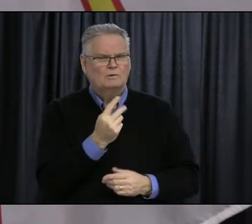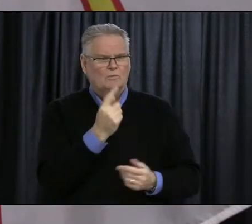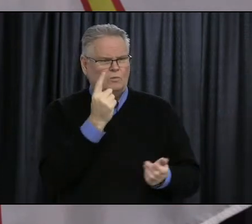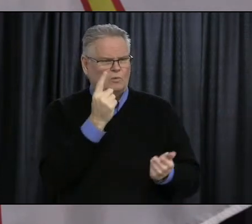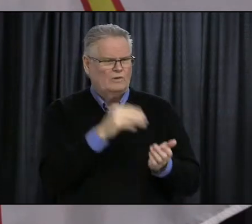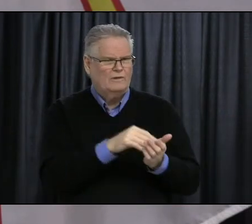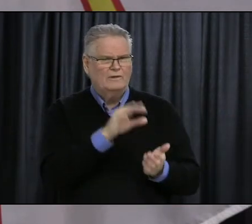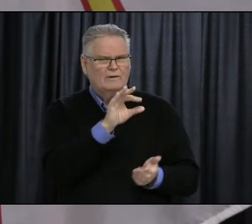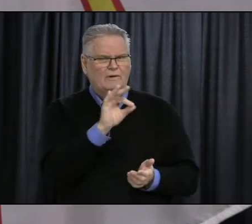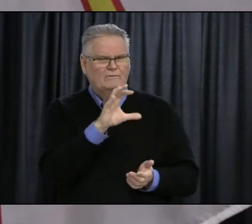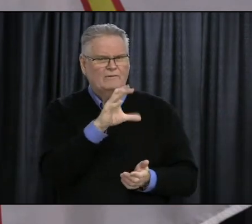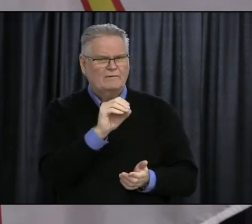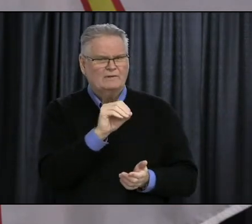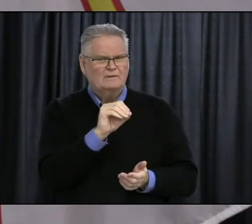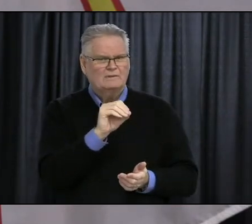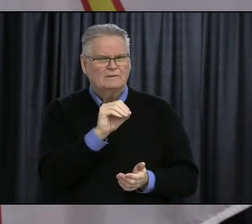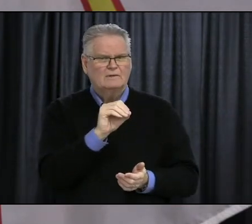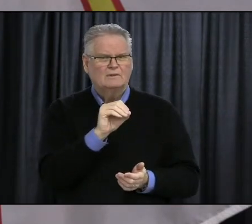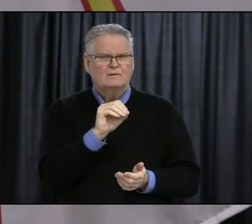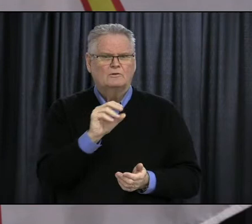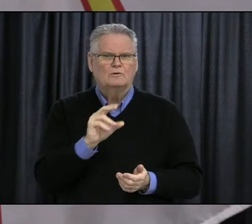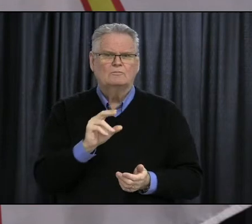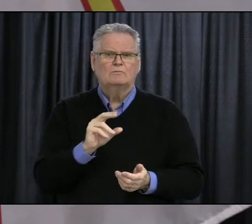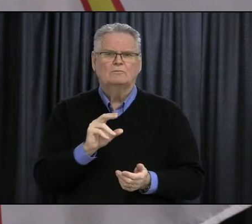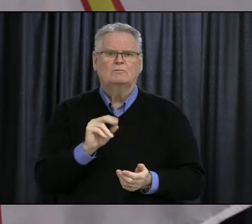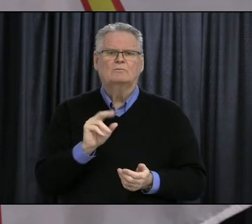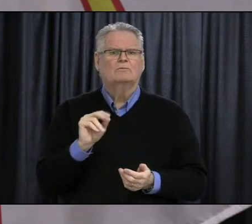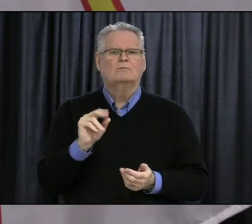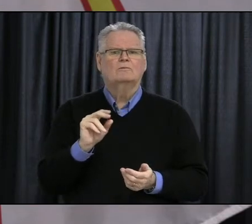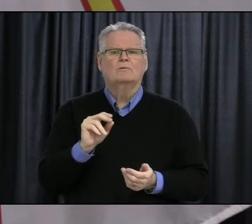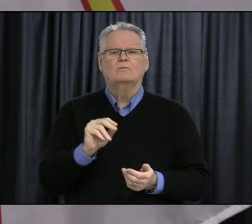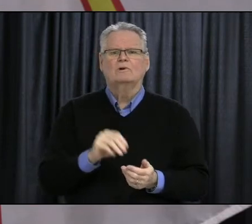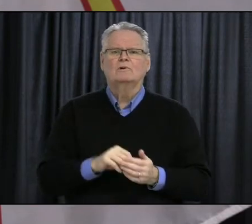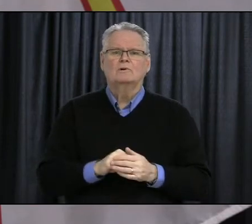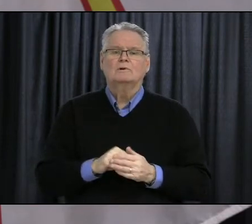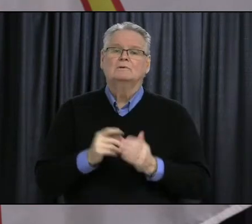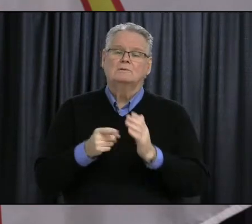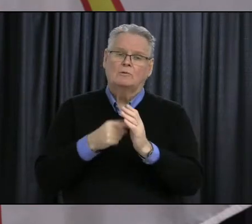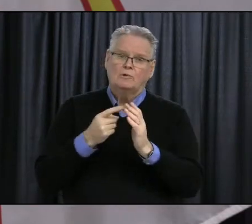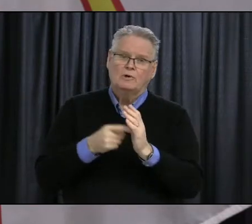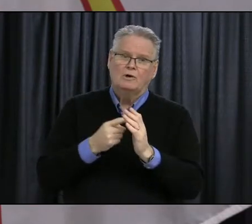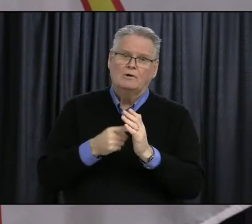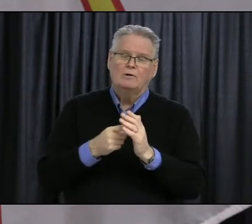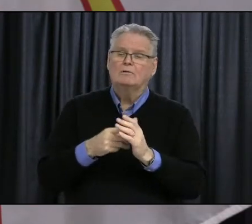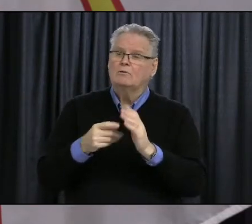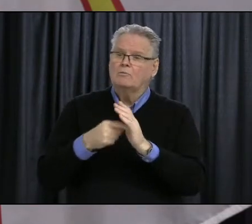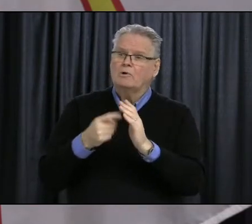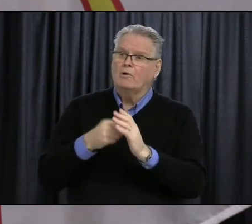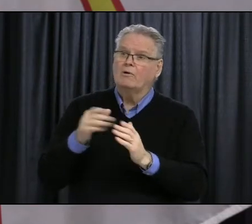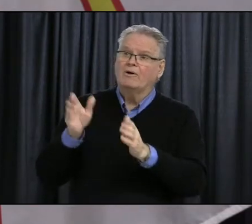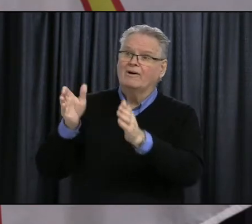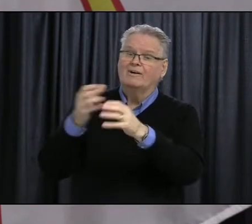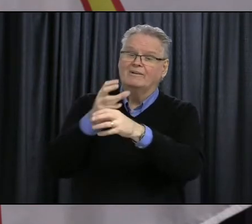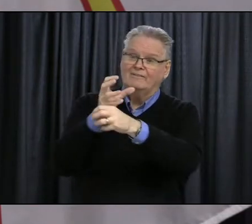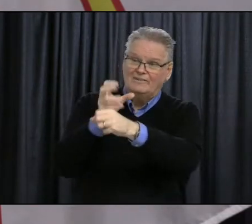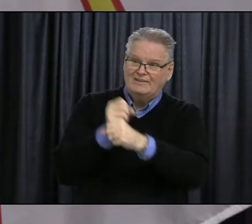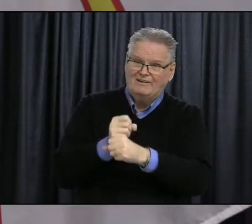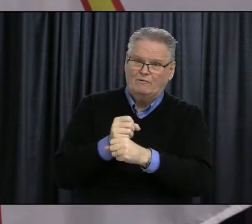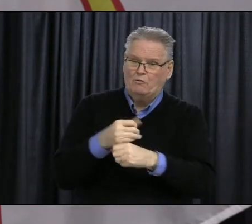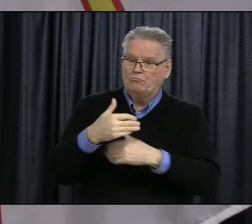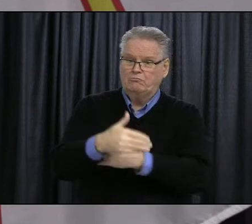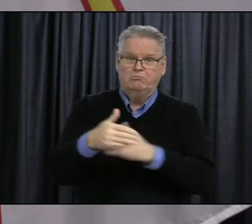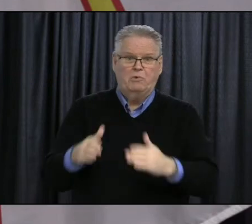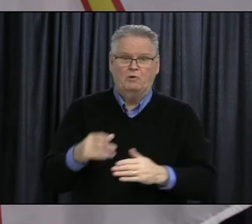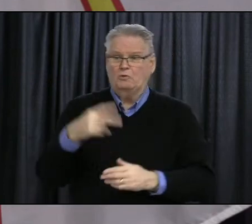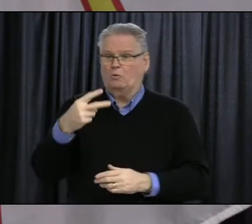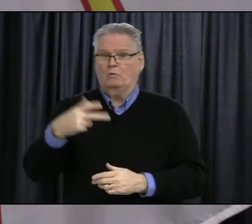So no, so sometimes we get more than 2 trays. It just depends on how much we're getting in, and certainly as time goes on, we'll be getting more than